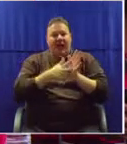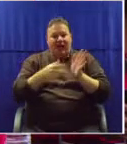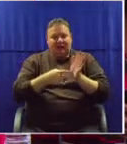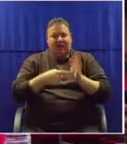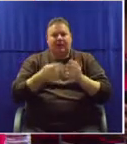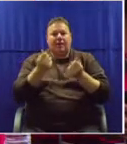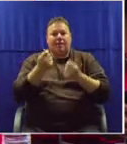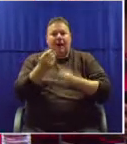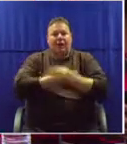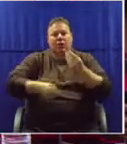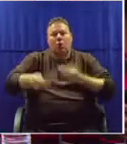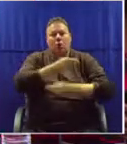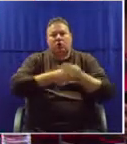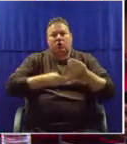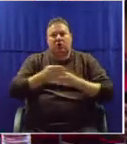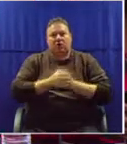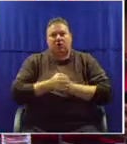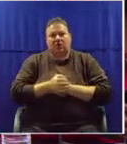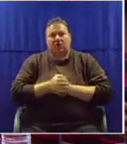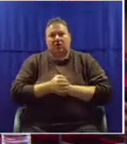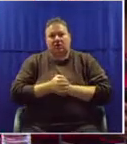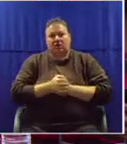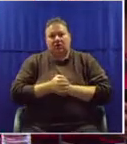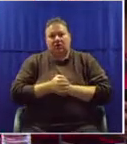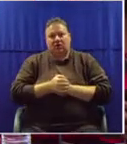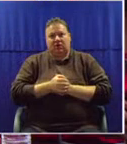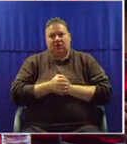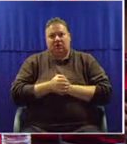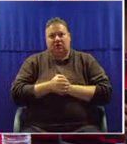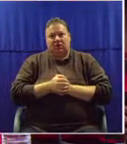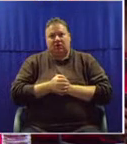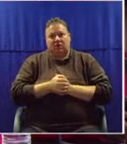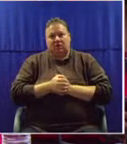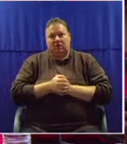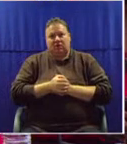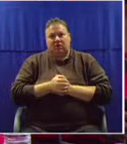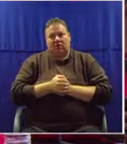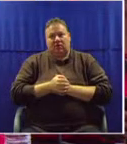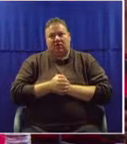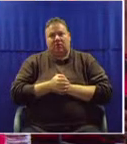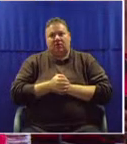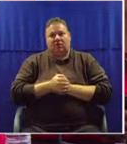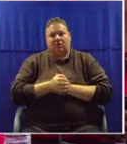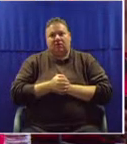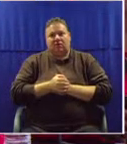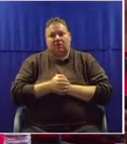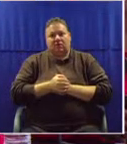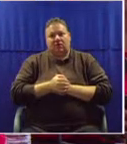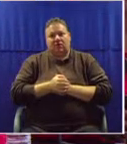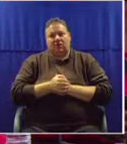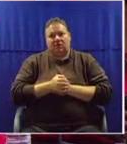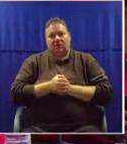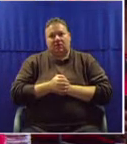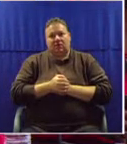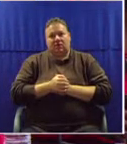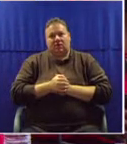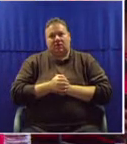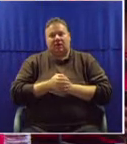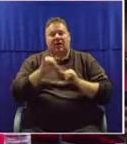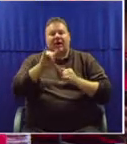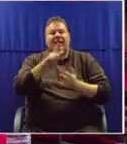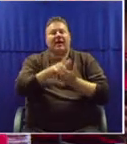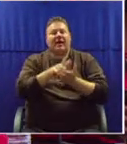rises a point of order. Honorable Mazoni. That we don't want to be complicit. Be complicit with illegal